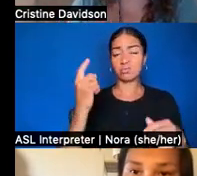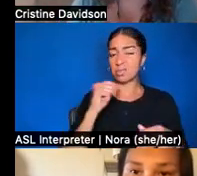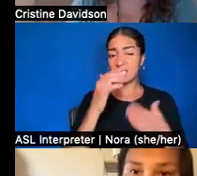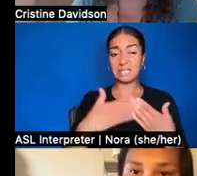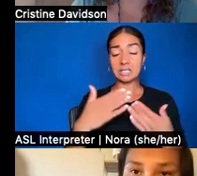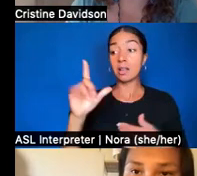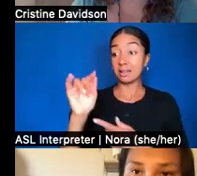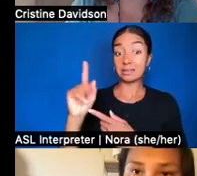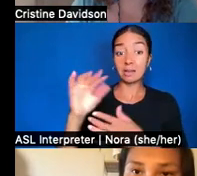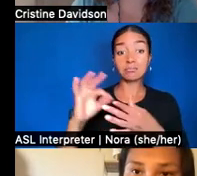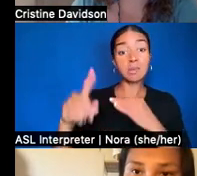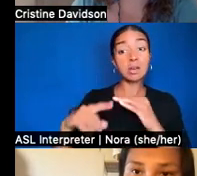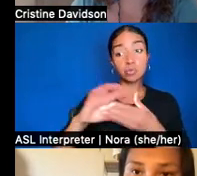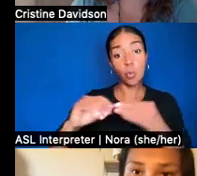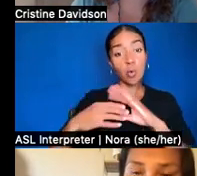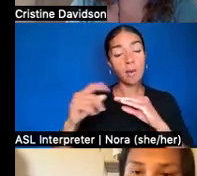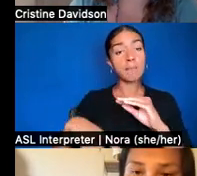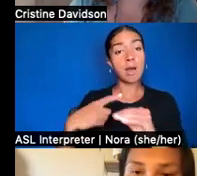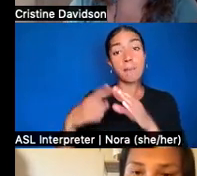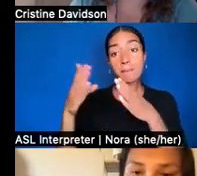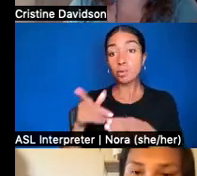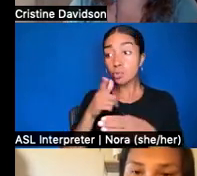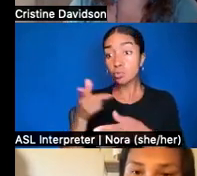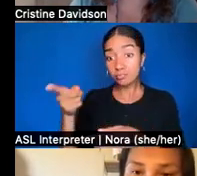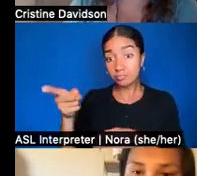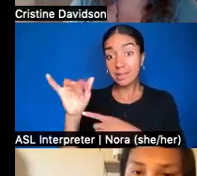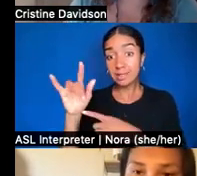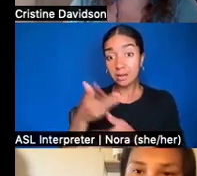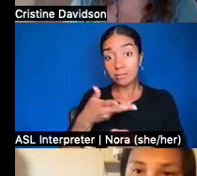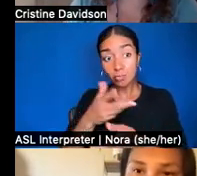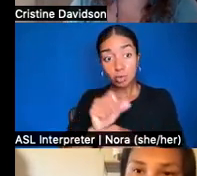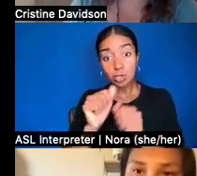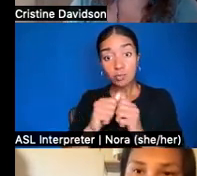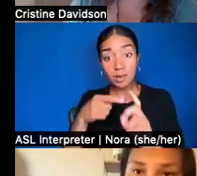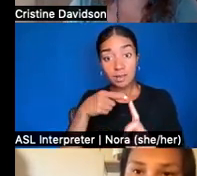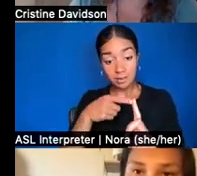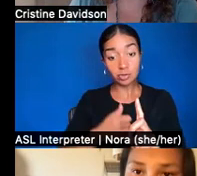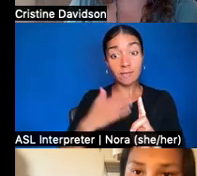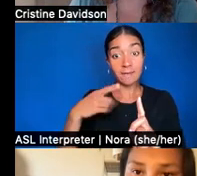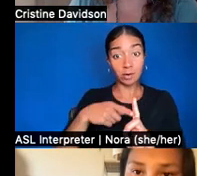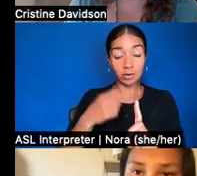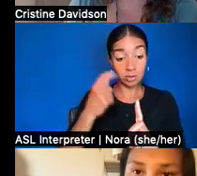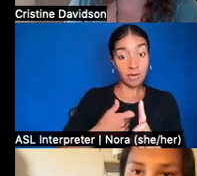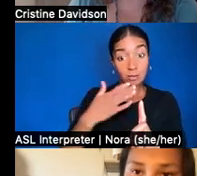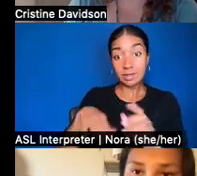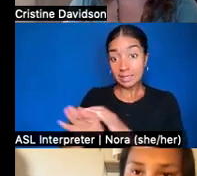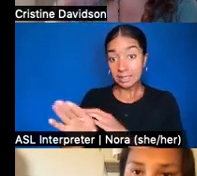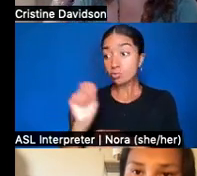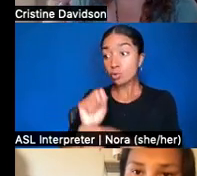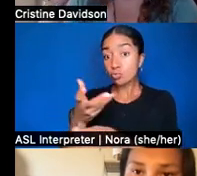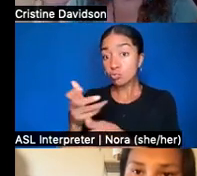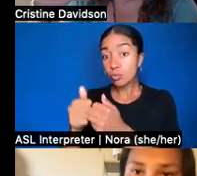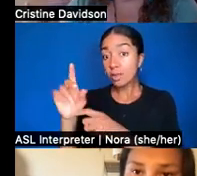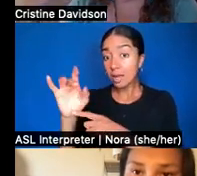she was working with who, when they came in, they wanted new tires on their vehicle. And, you know,